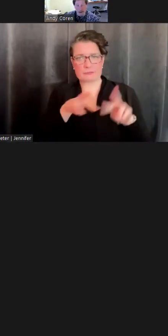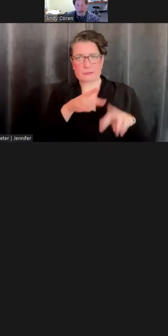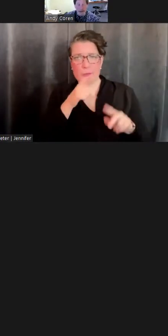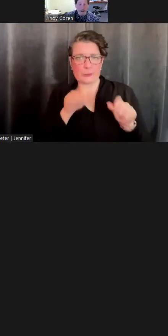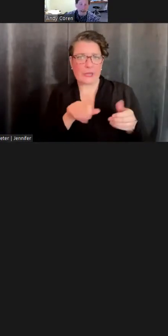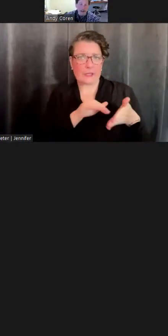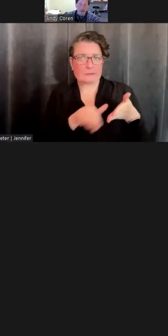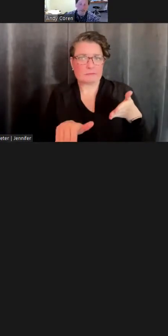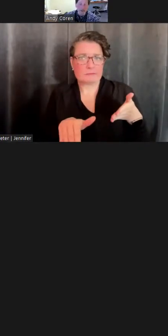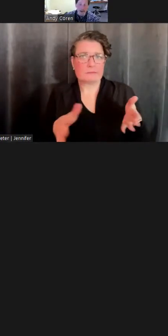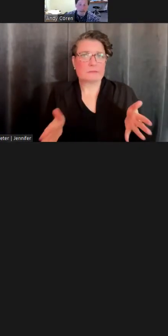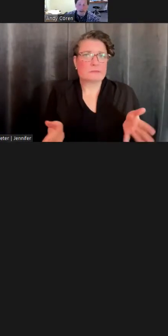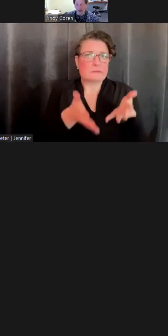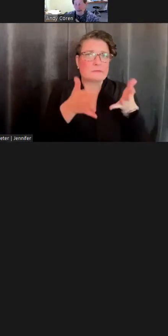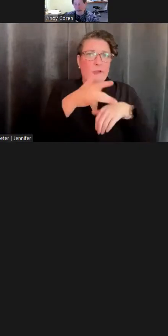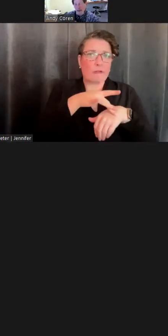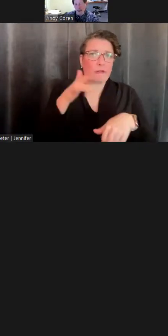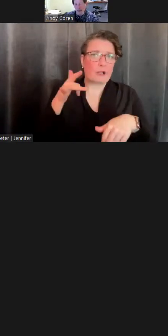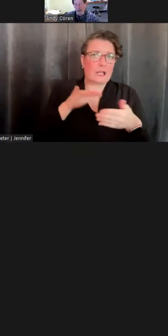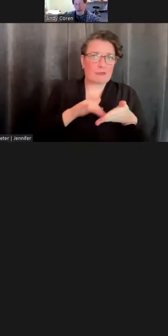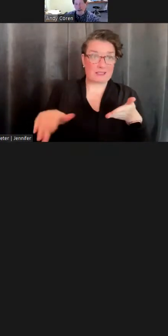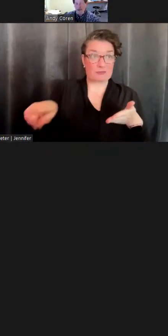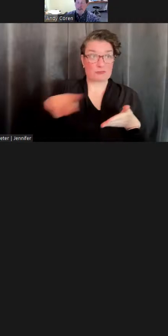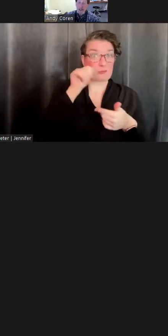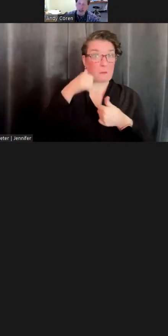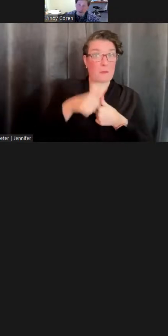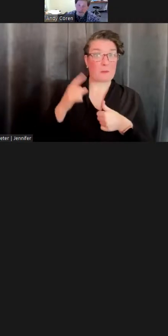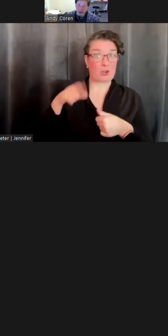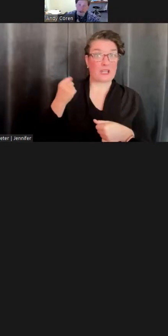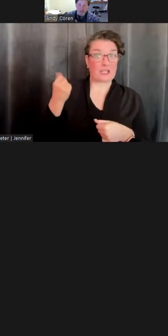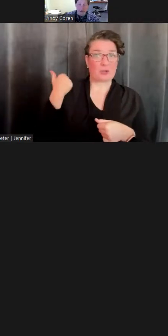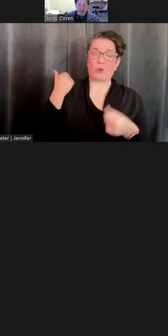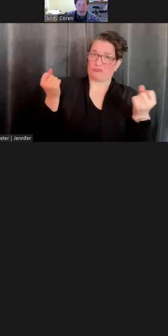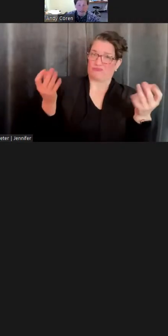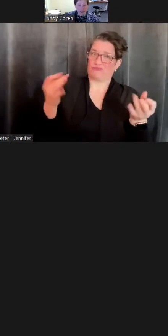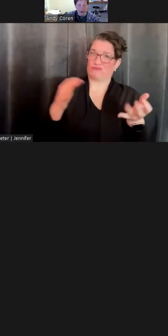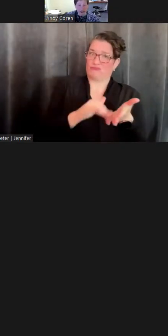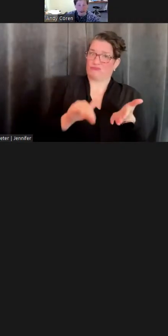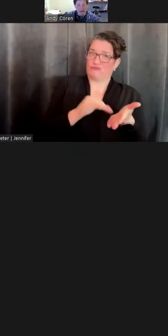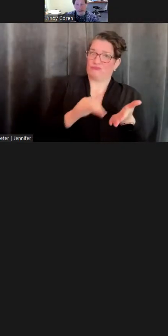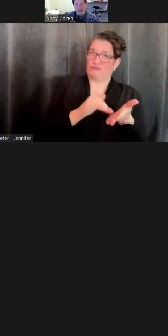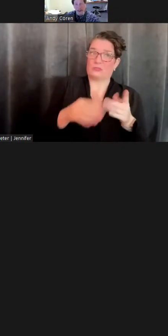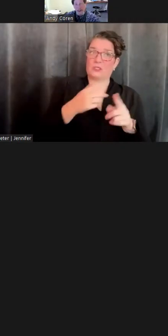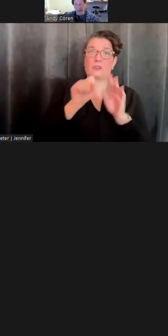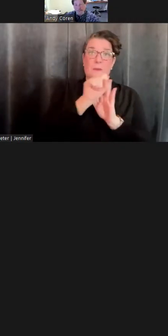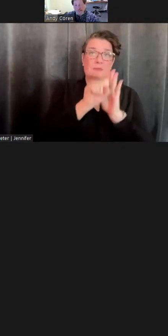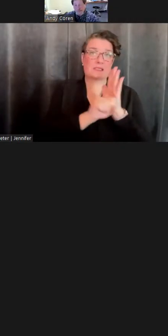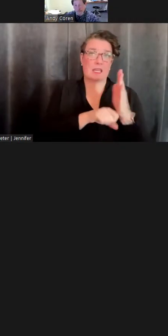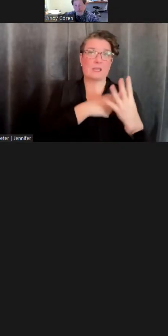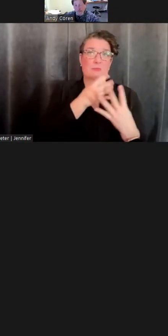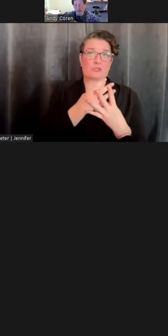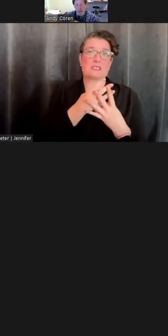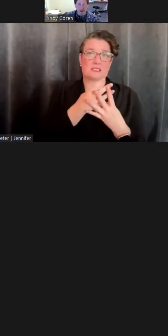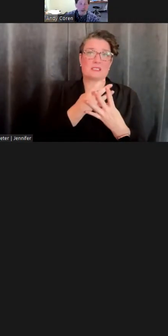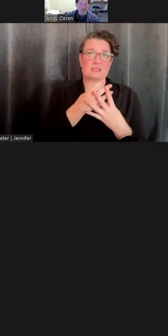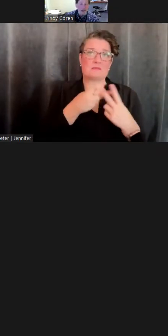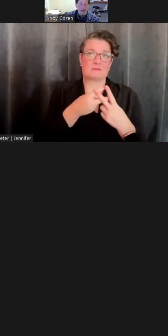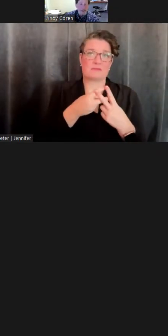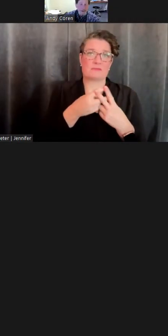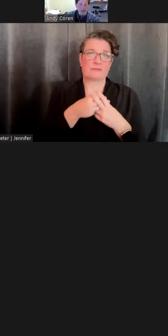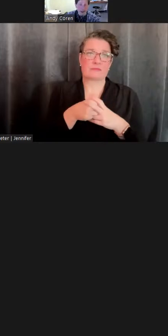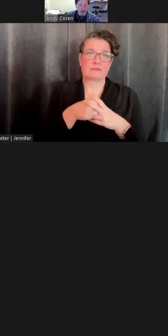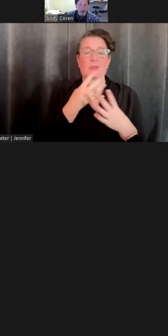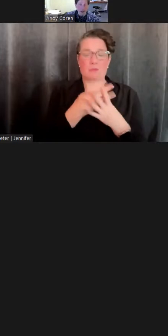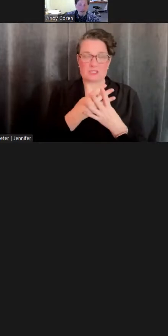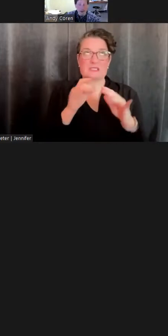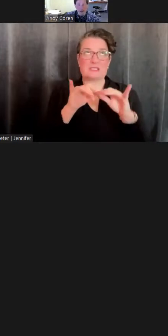early releases. I don't know if you remember, a year ago, there was a lot of releases from the state prison system. But we do a very